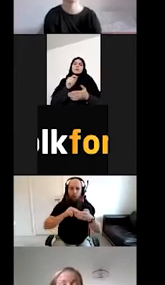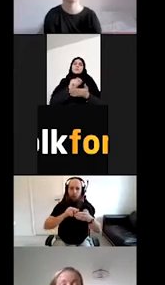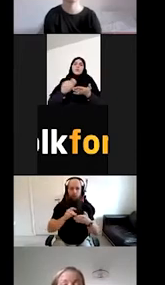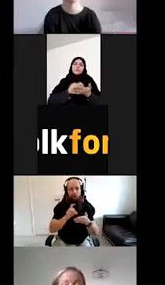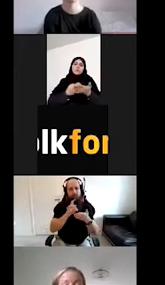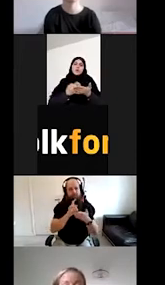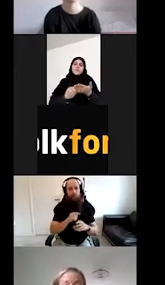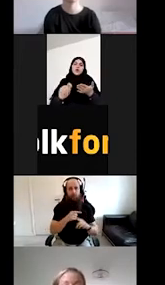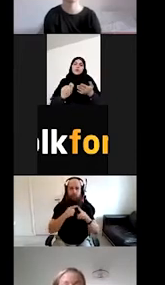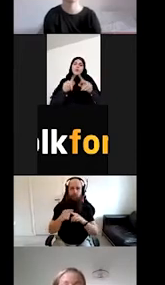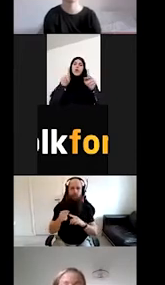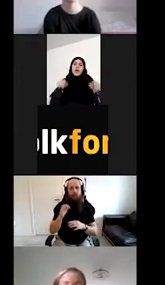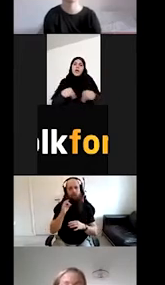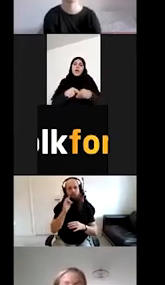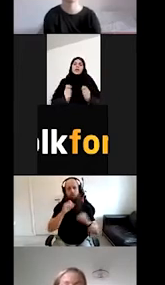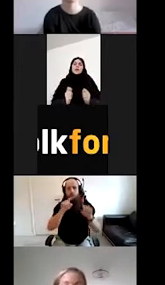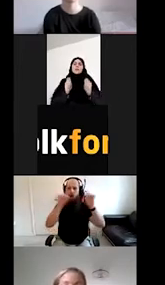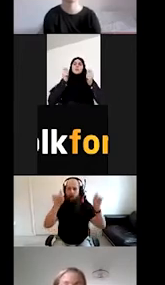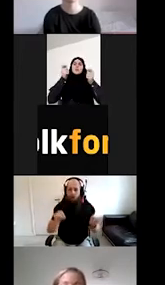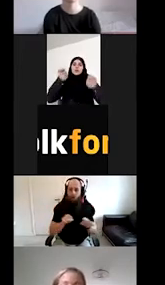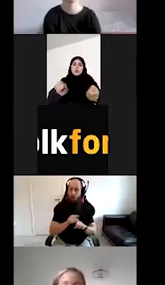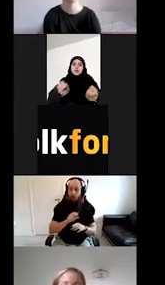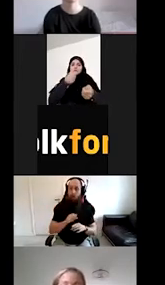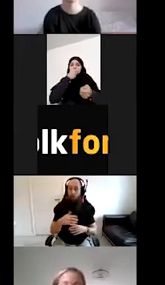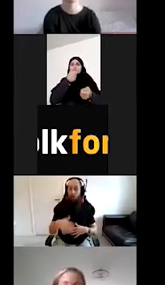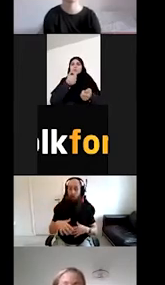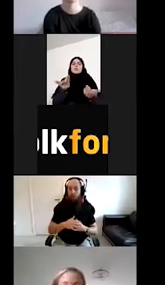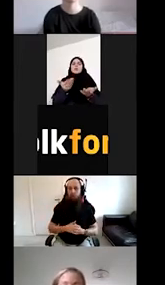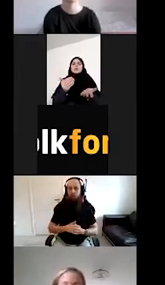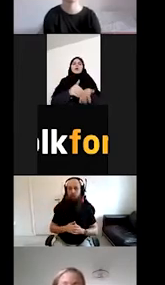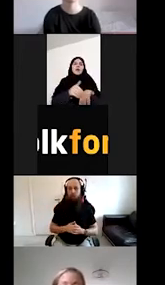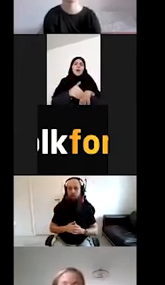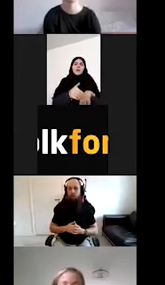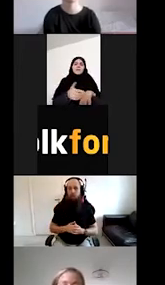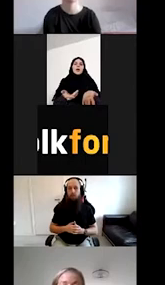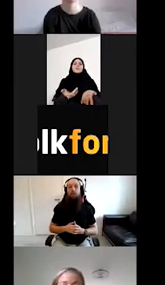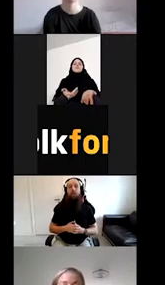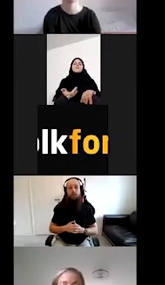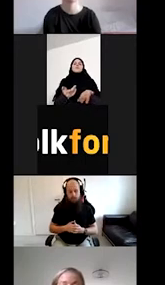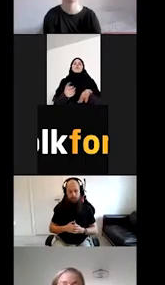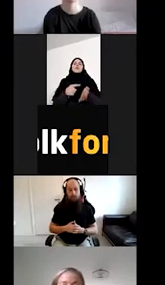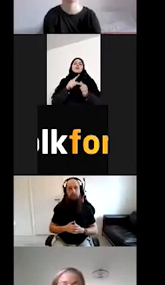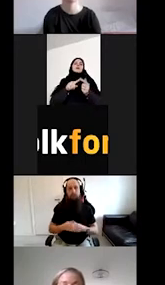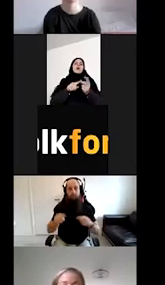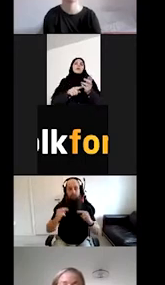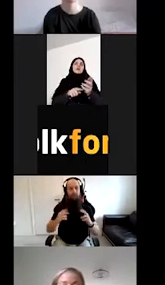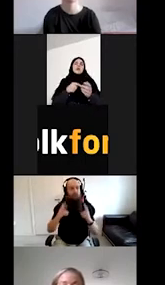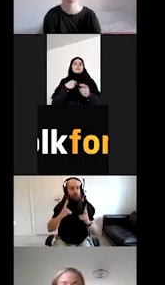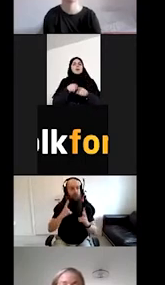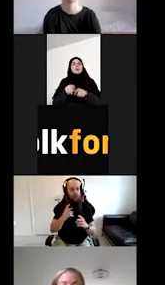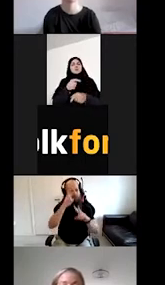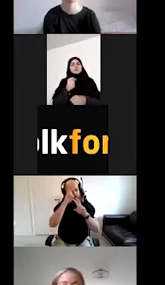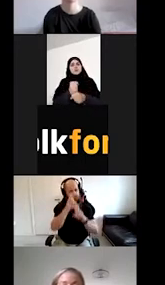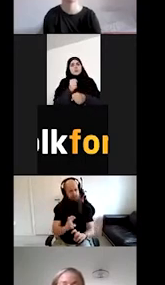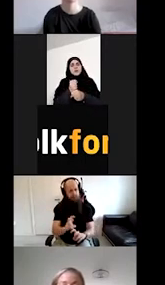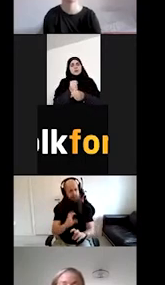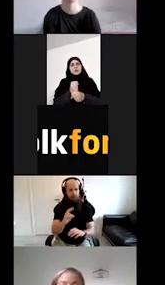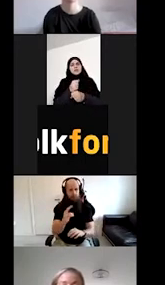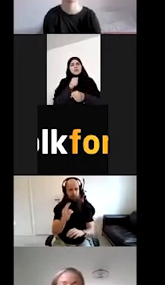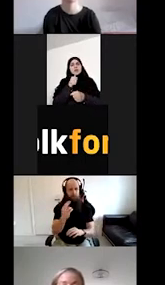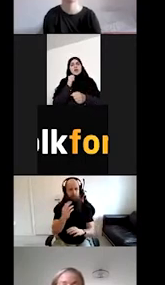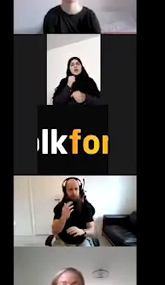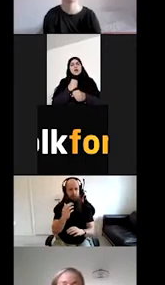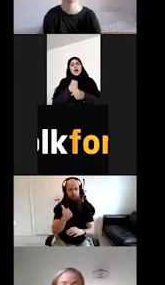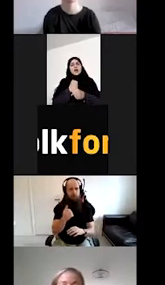Apart from that, we looked very closely into the work of the UN agencies in VIH, in